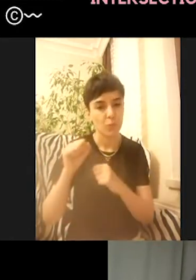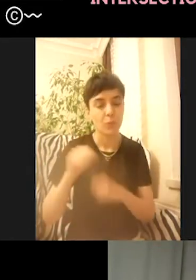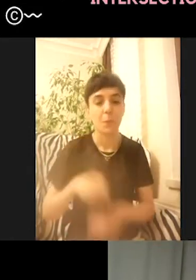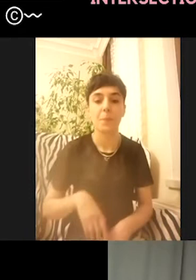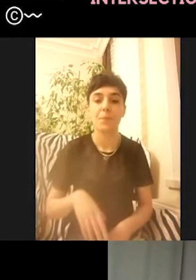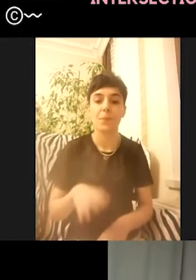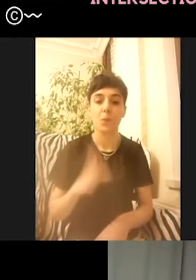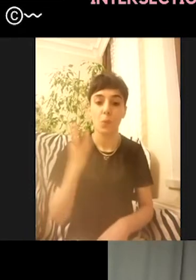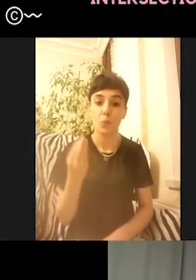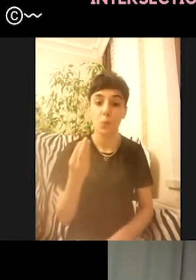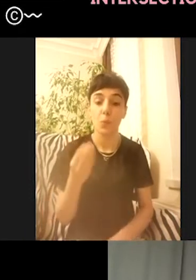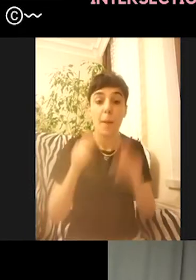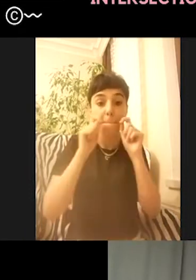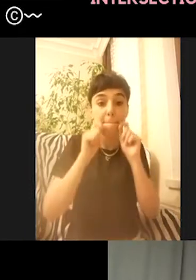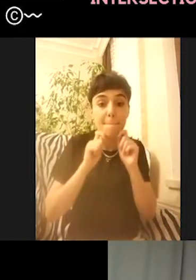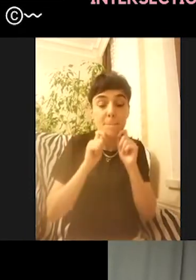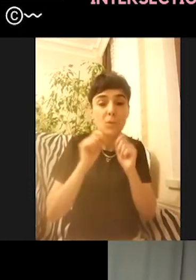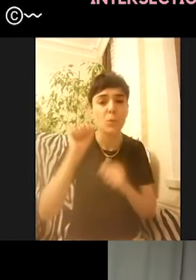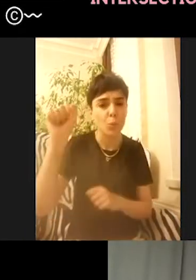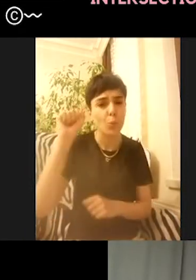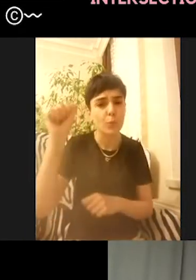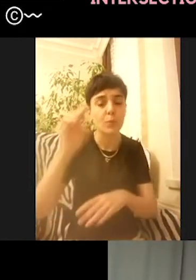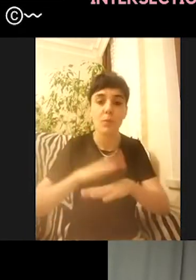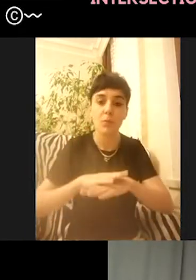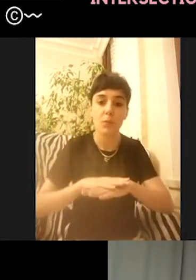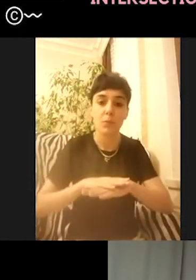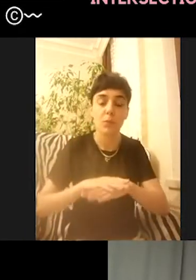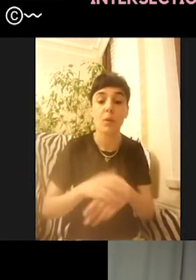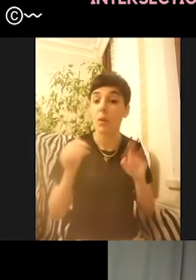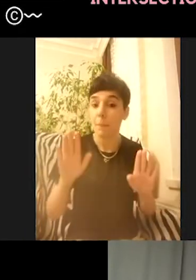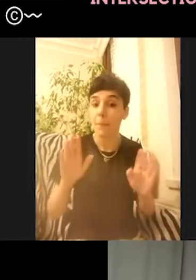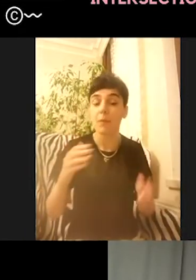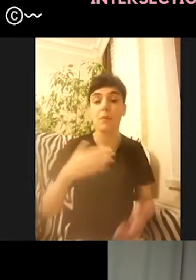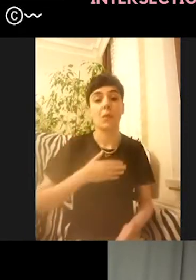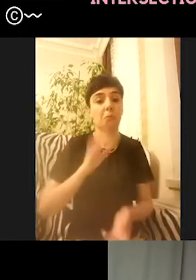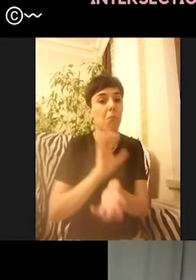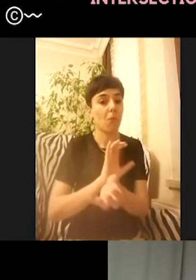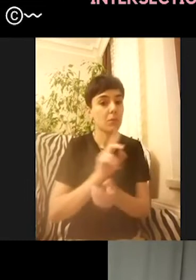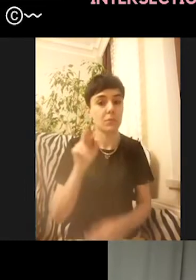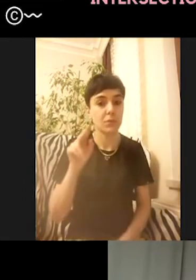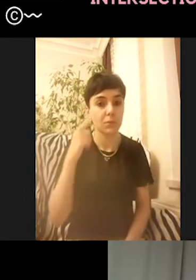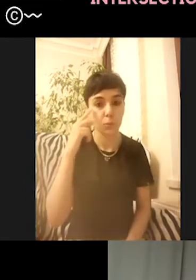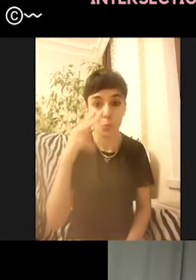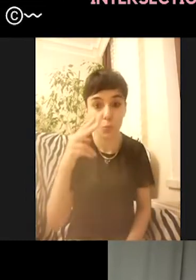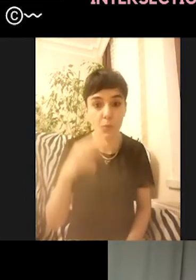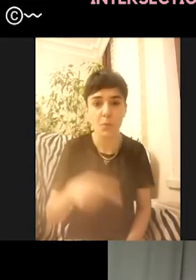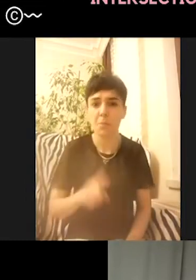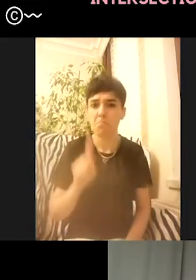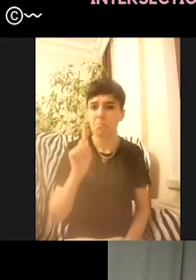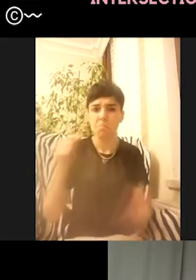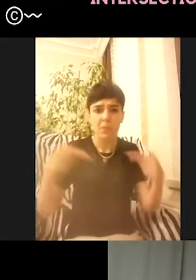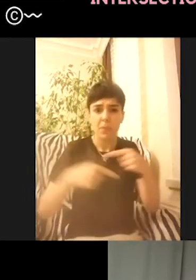their family. They do not accept that a EU member country could be LGBT